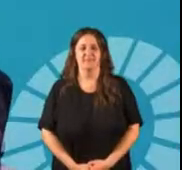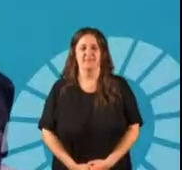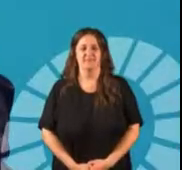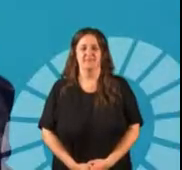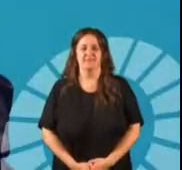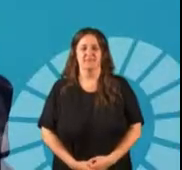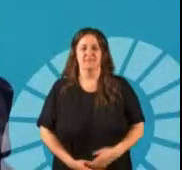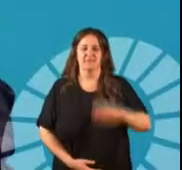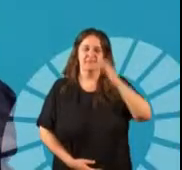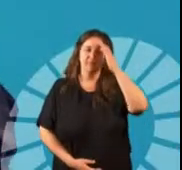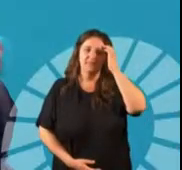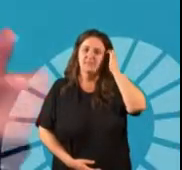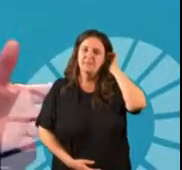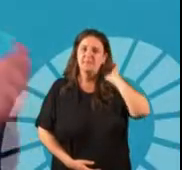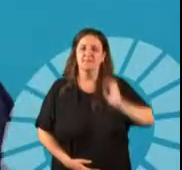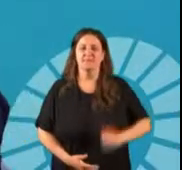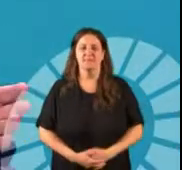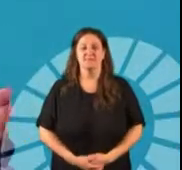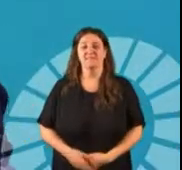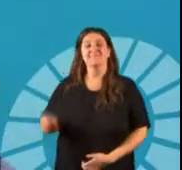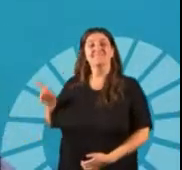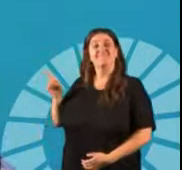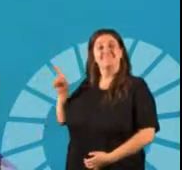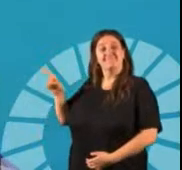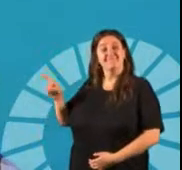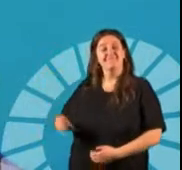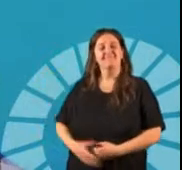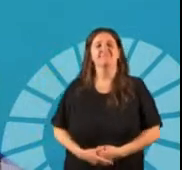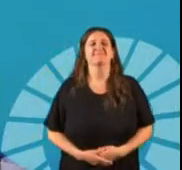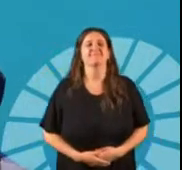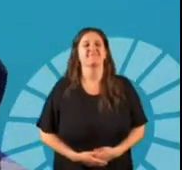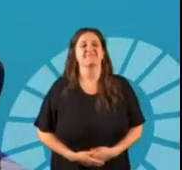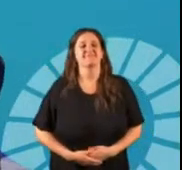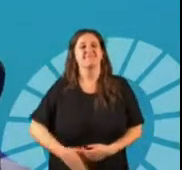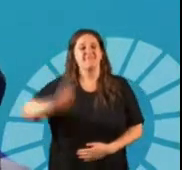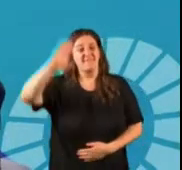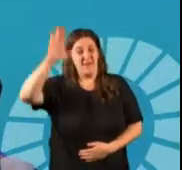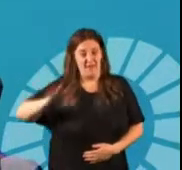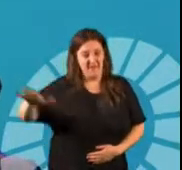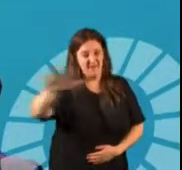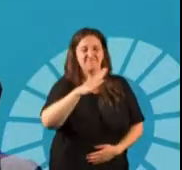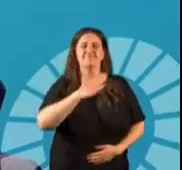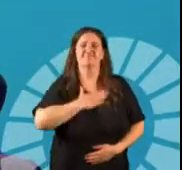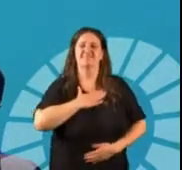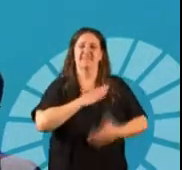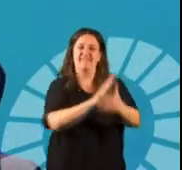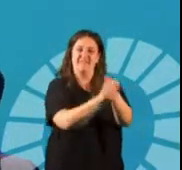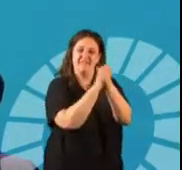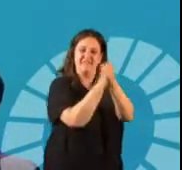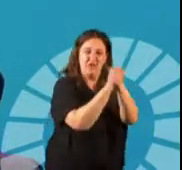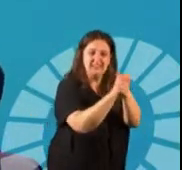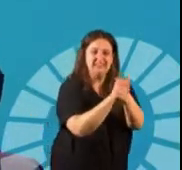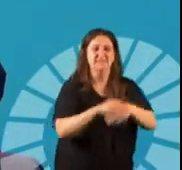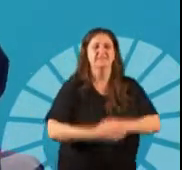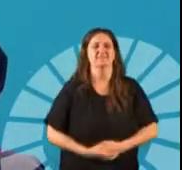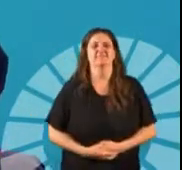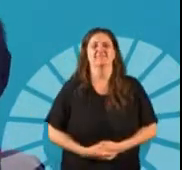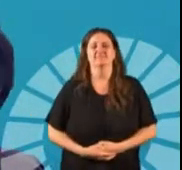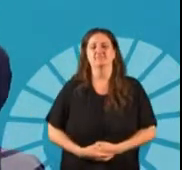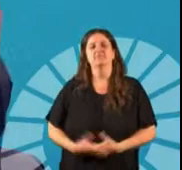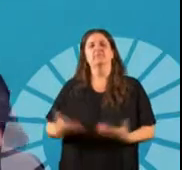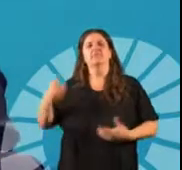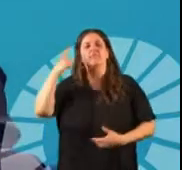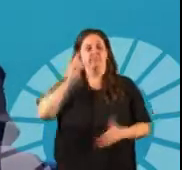Monsieur le Président, chers amis et chères amies. President, dear friends, l'égalité de genre est essentiellement une question